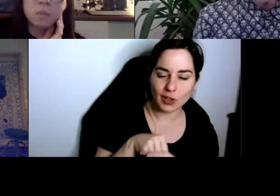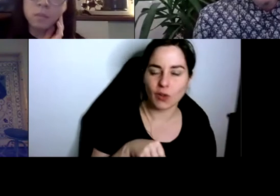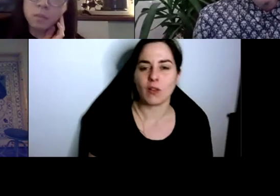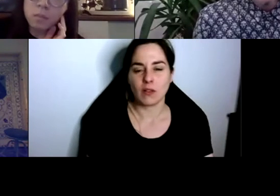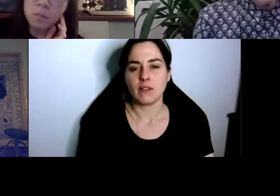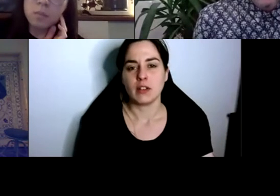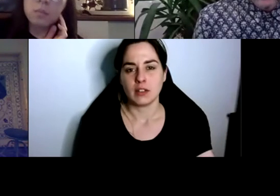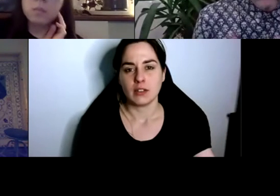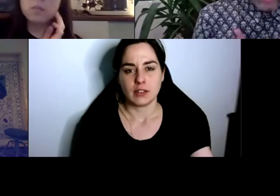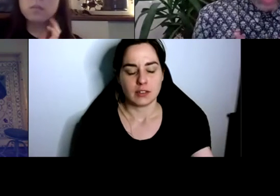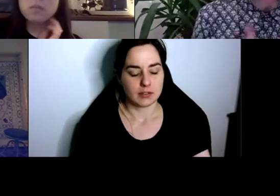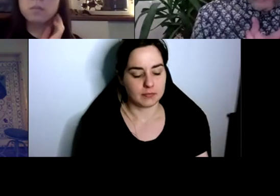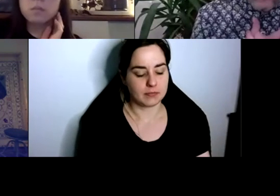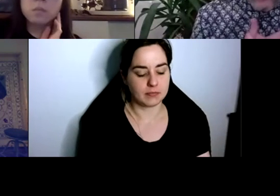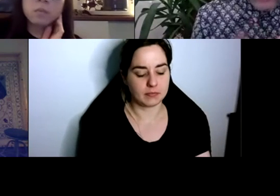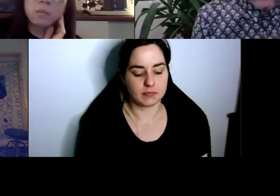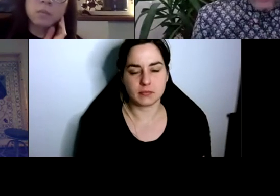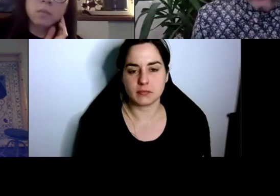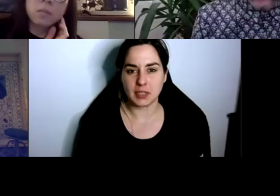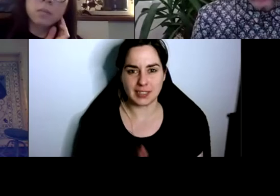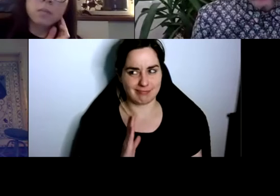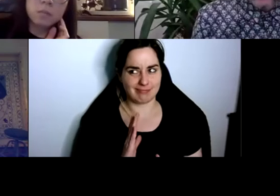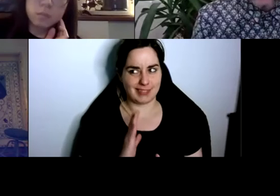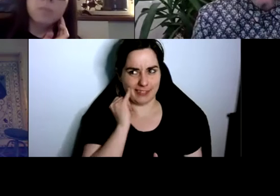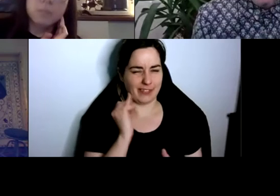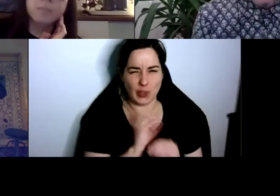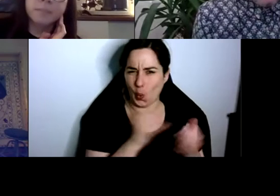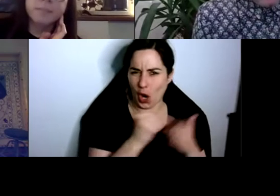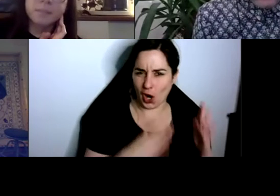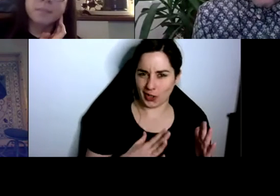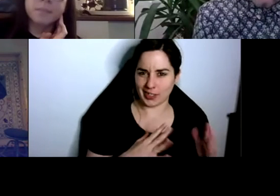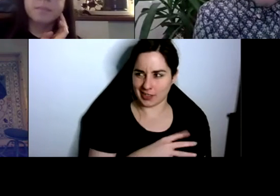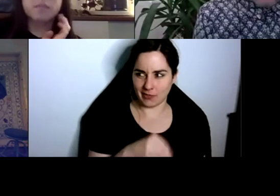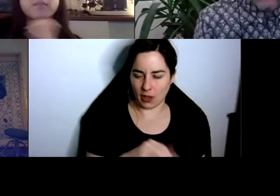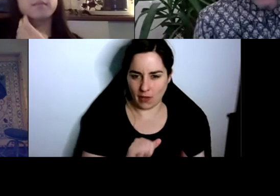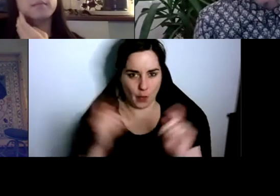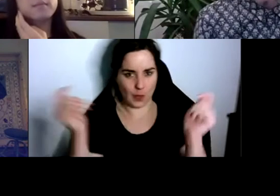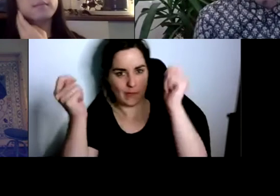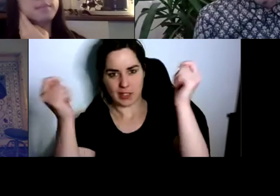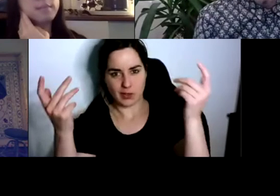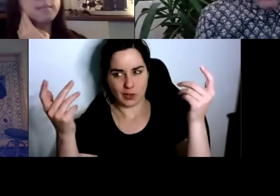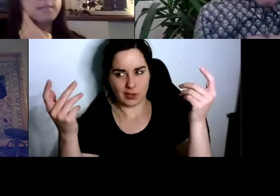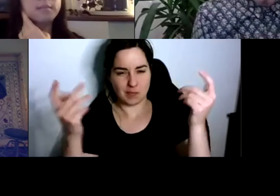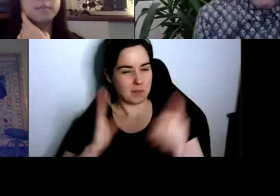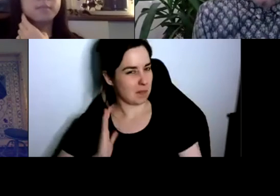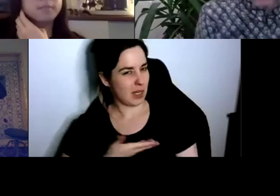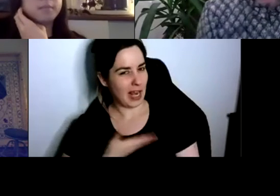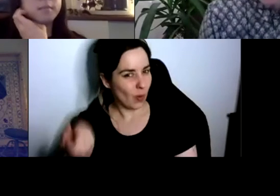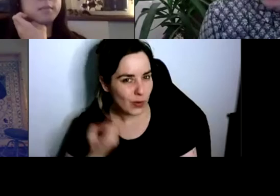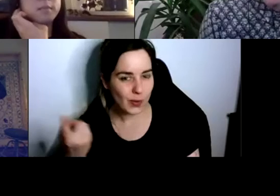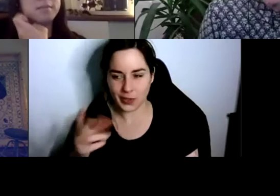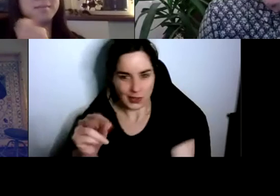But our festival would not exist without the artists. But I would argue that's true for every festival, right? You can't have a festival